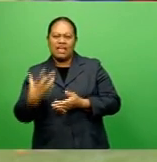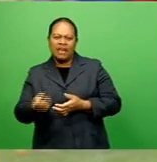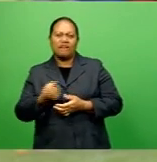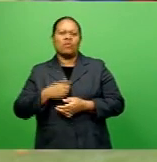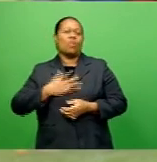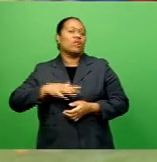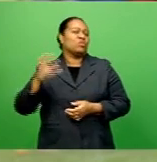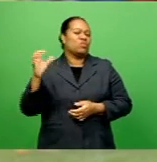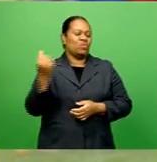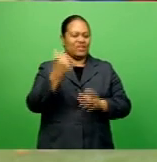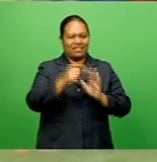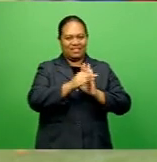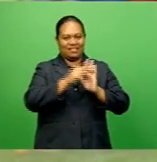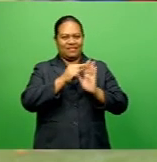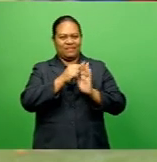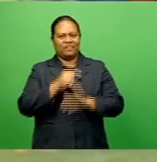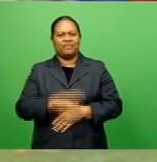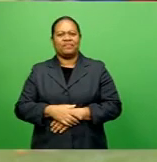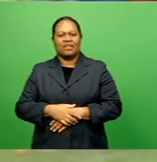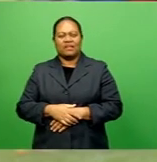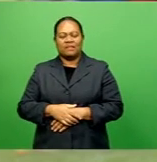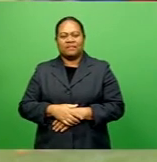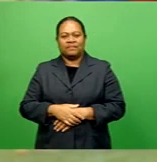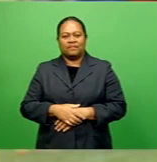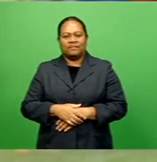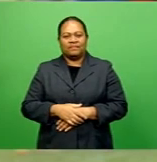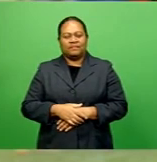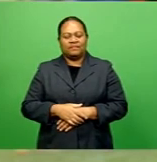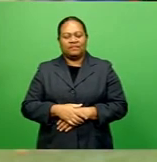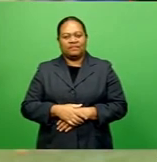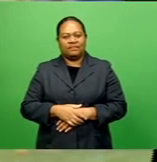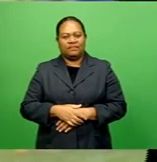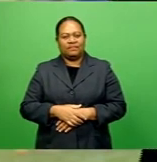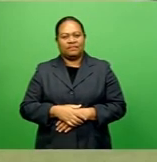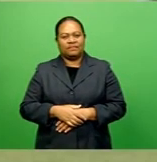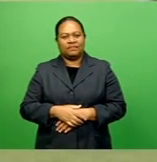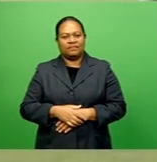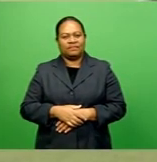title, they remain optimistic of their chances. Karlaini Tabi has more.